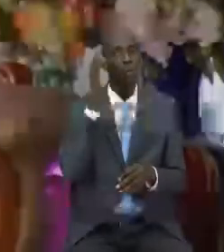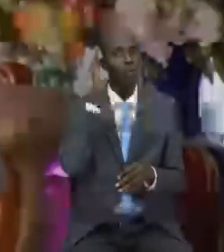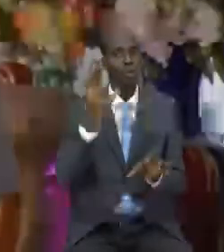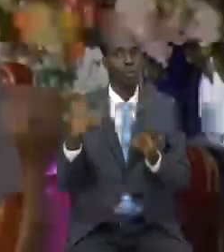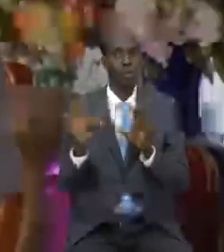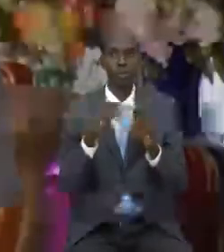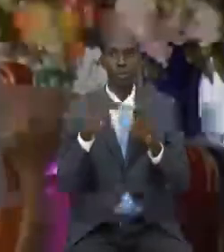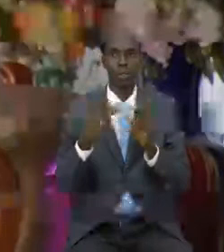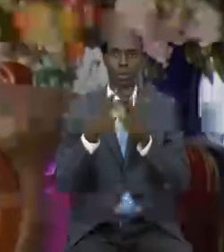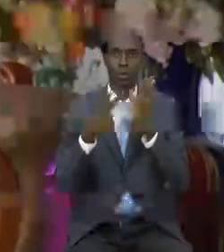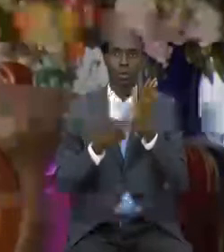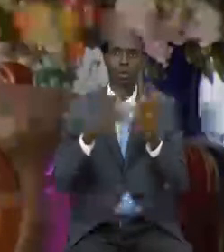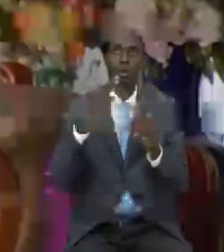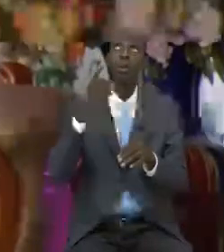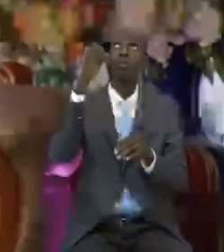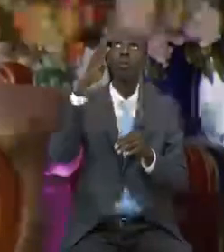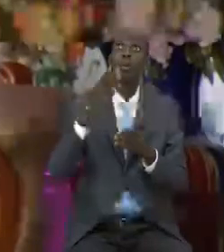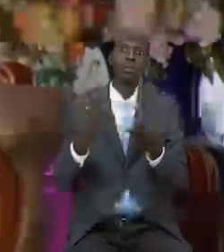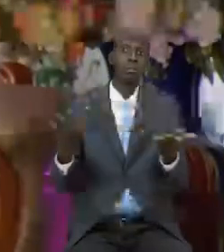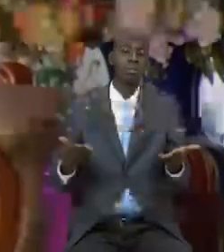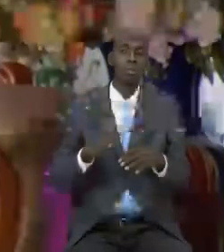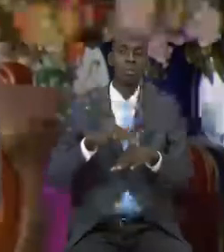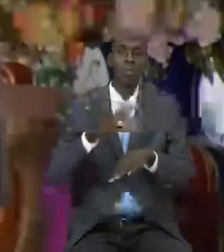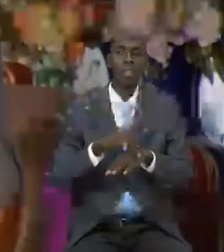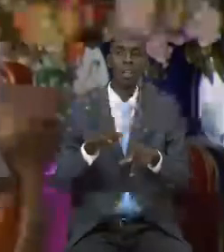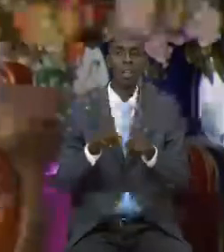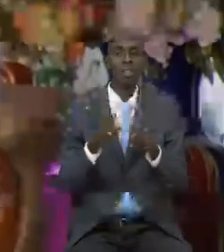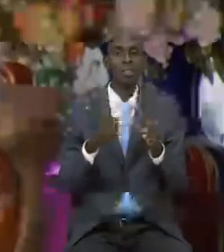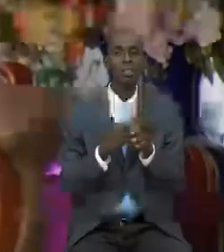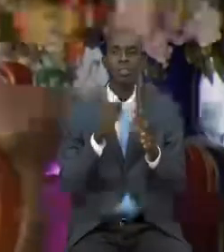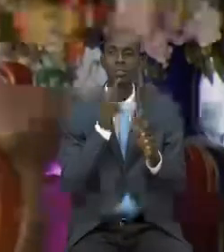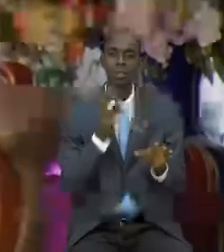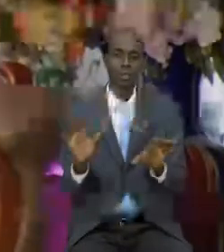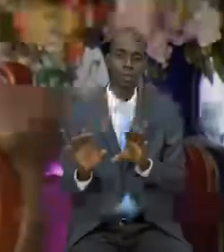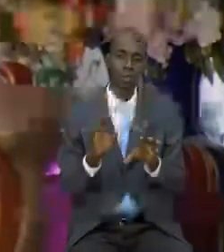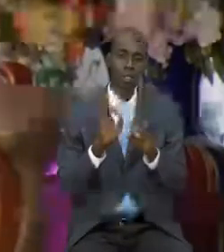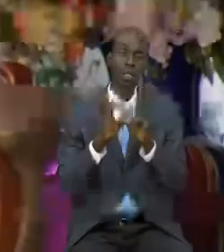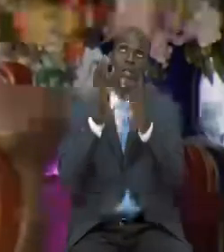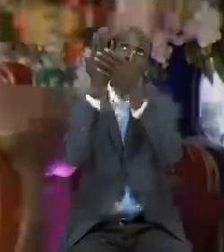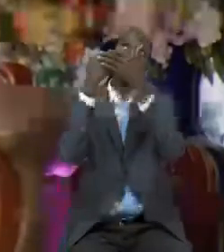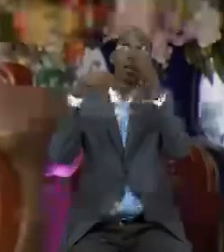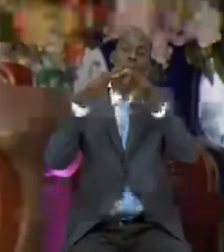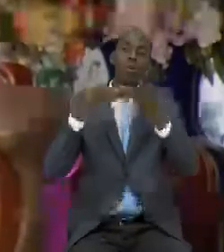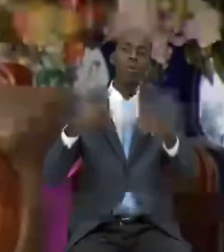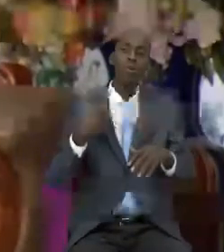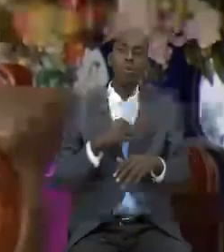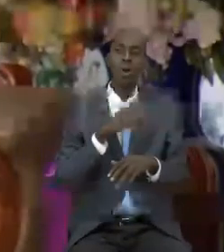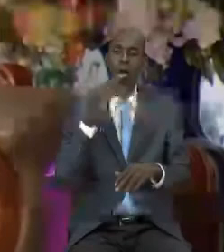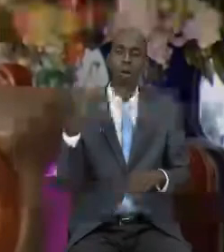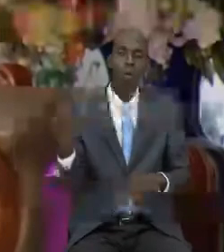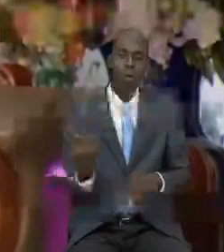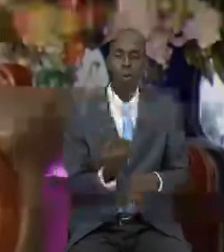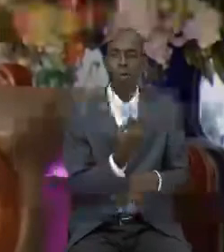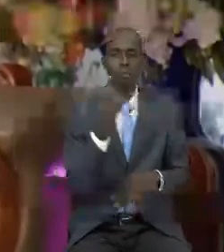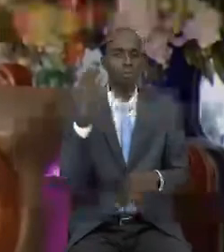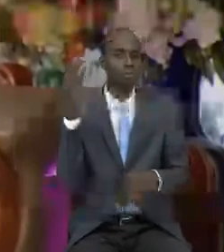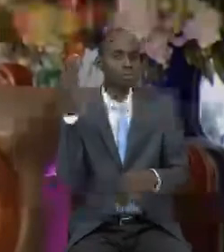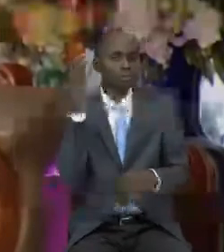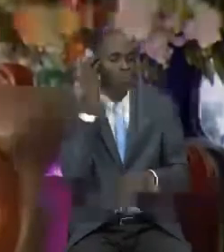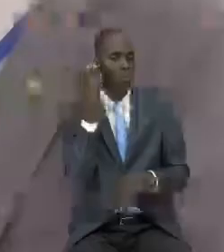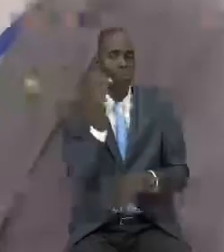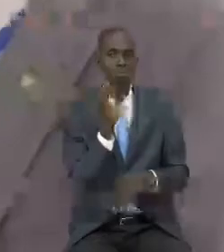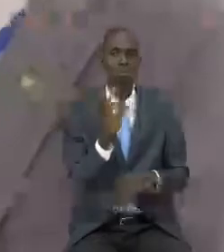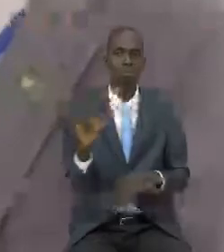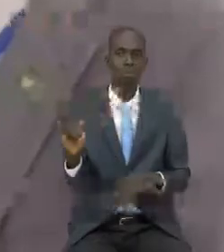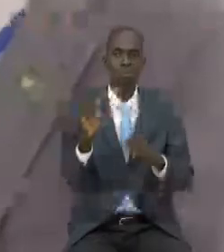God here on earth, as it is done in heaven, we're always hearkening, always listening, always paying